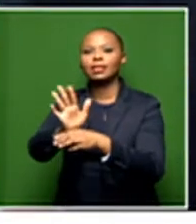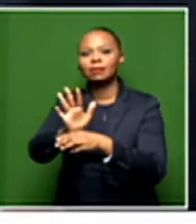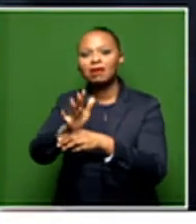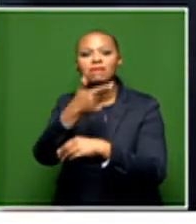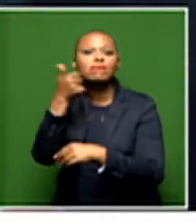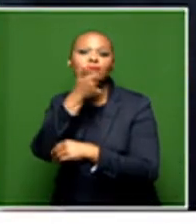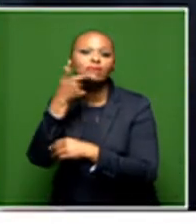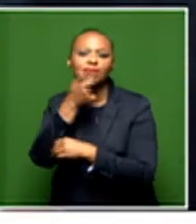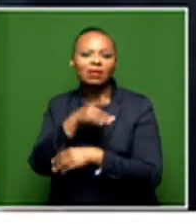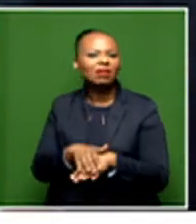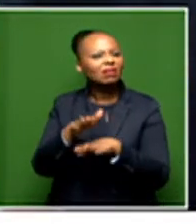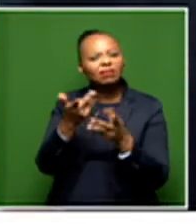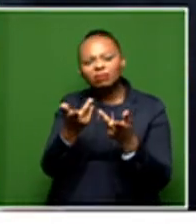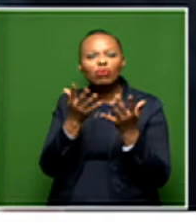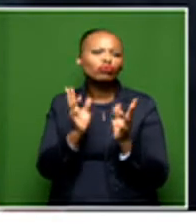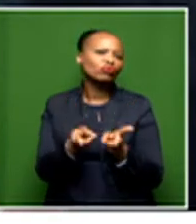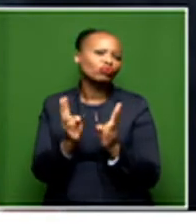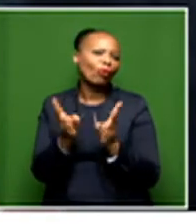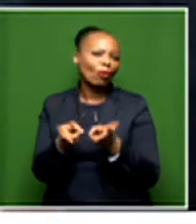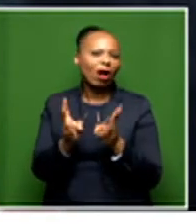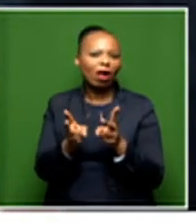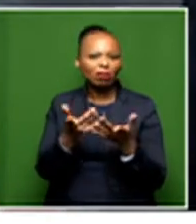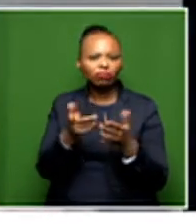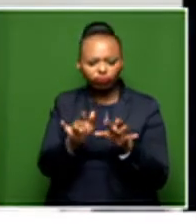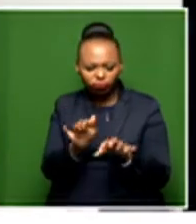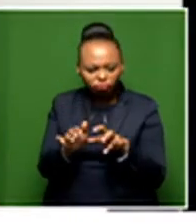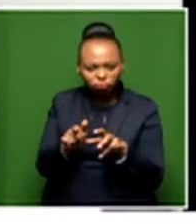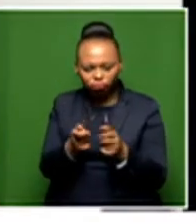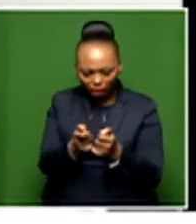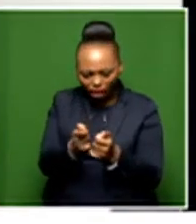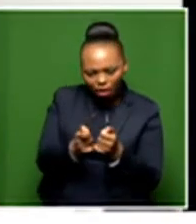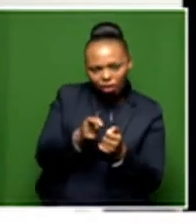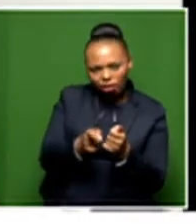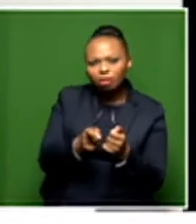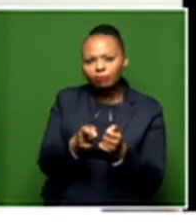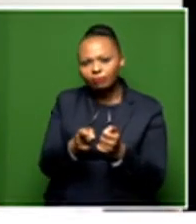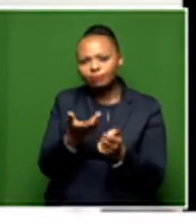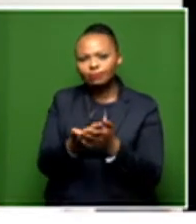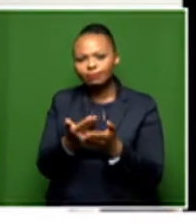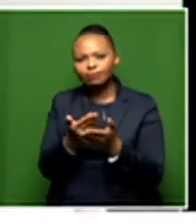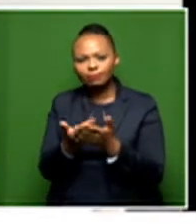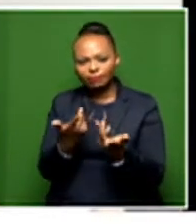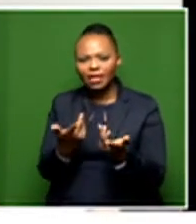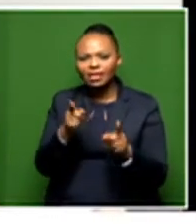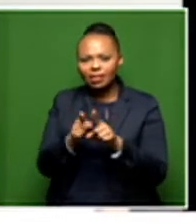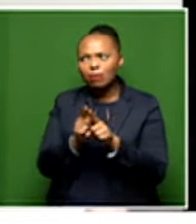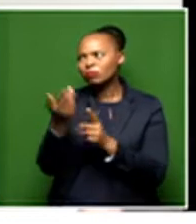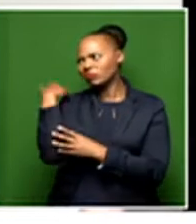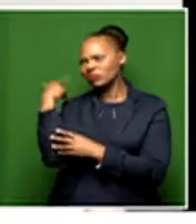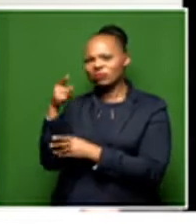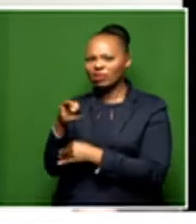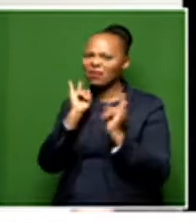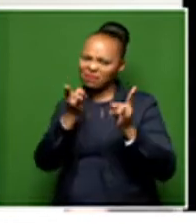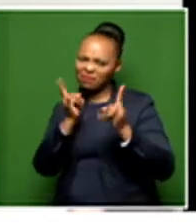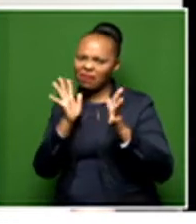It's running pretty smoothly. We've already had over more than 1,000 people watching it in the first couple of days.